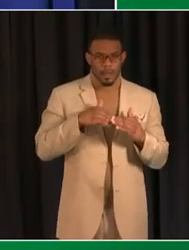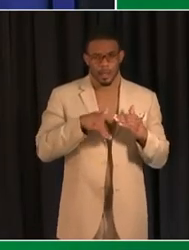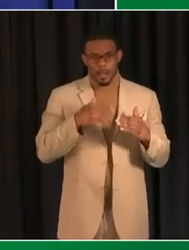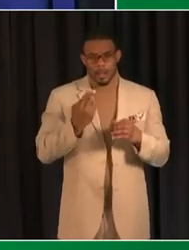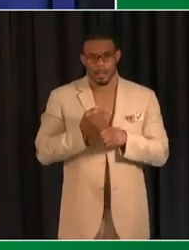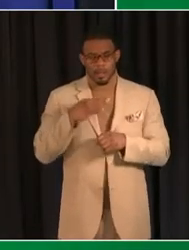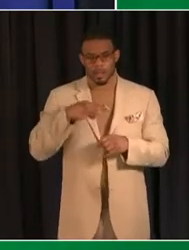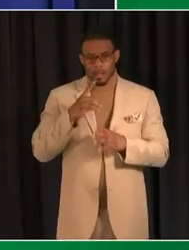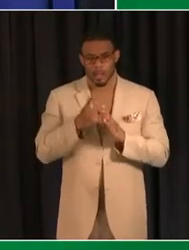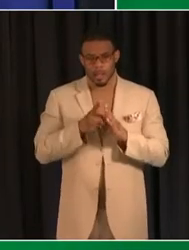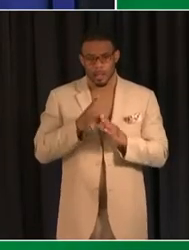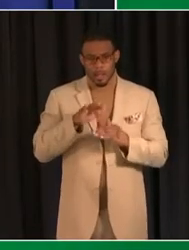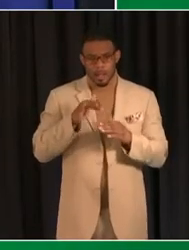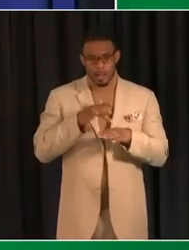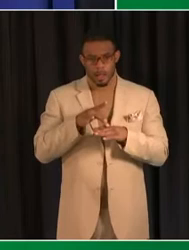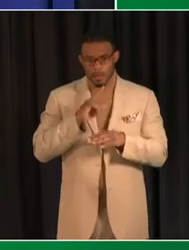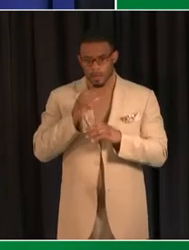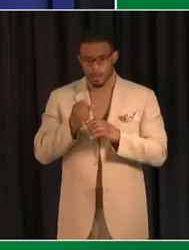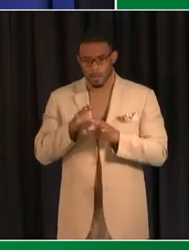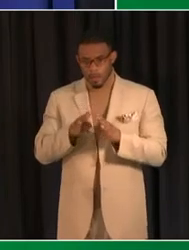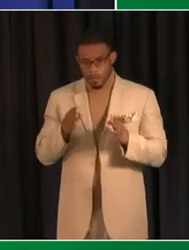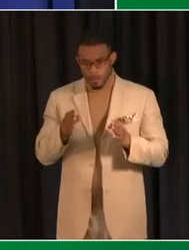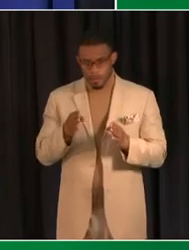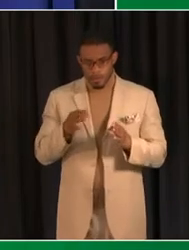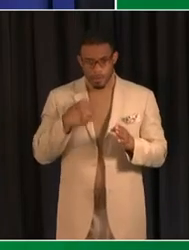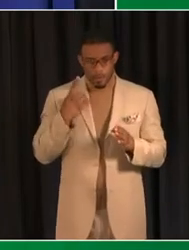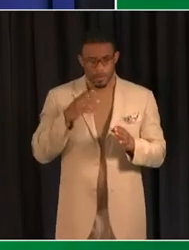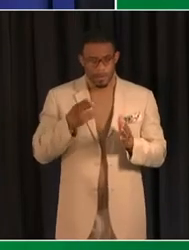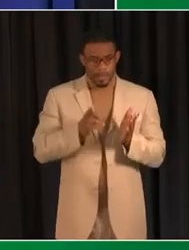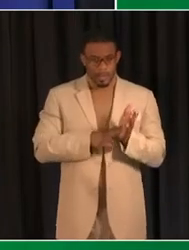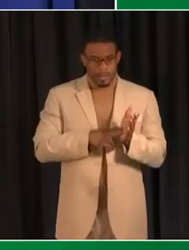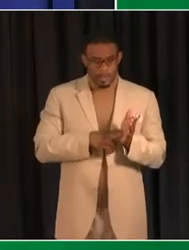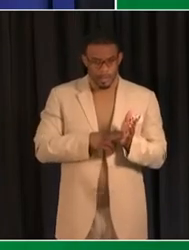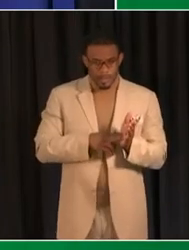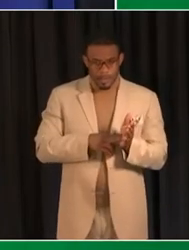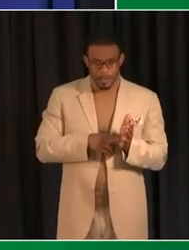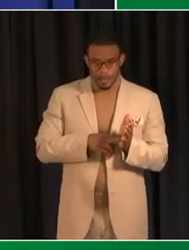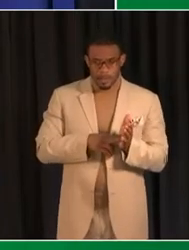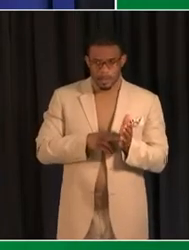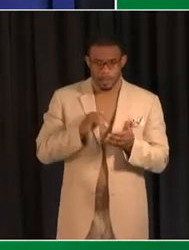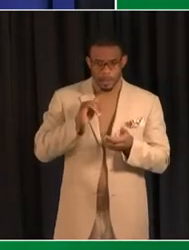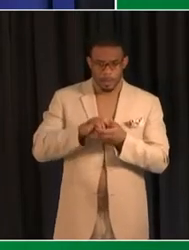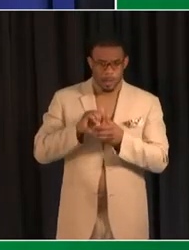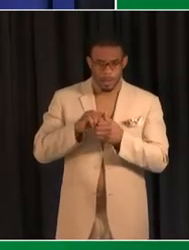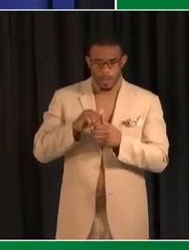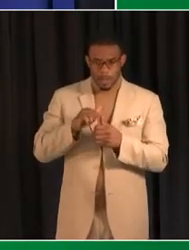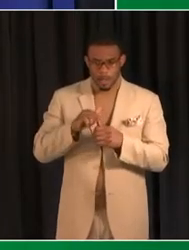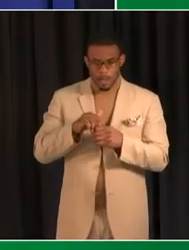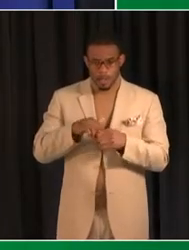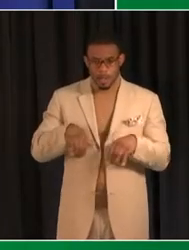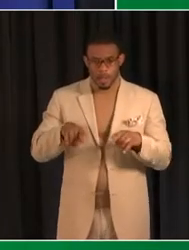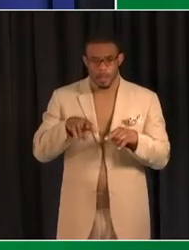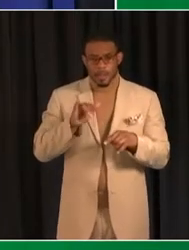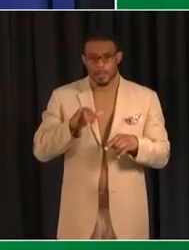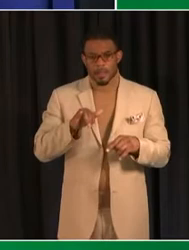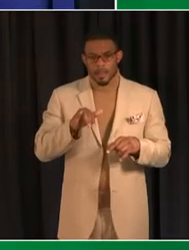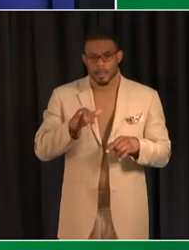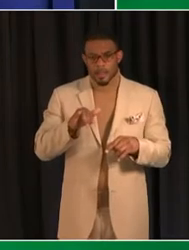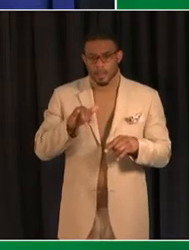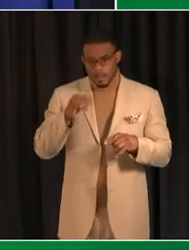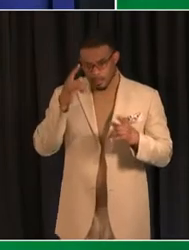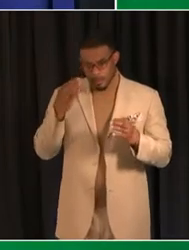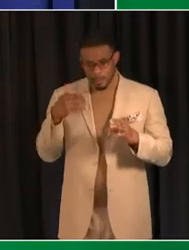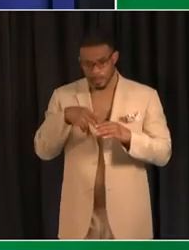had underutilized hours. So all of our spaces were always open, but we only signed partners onto the platform